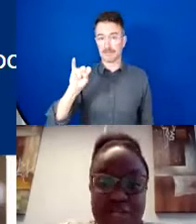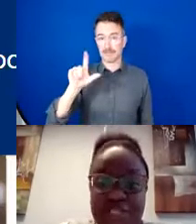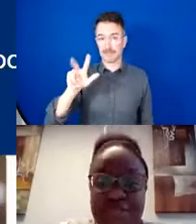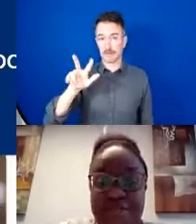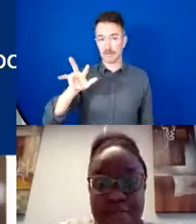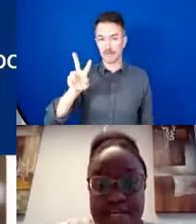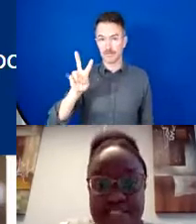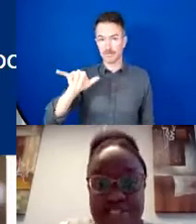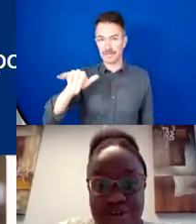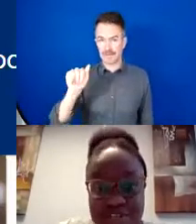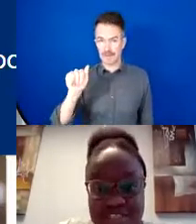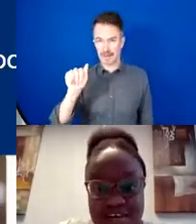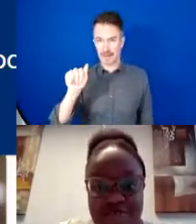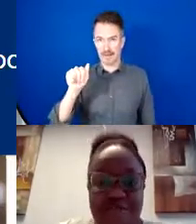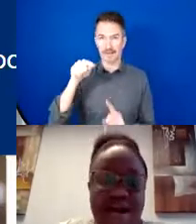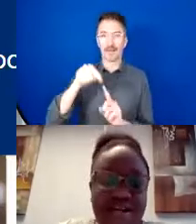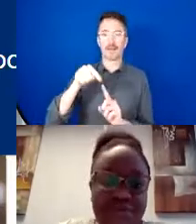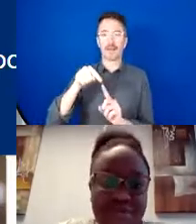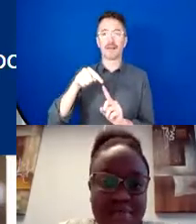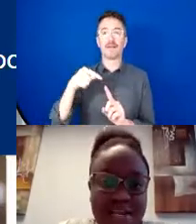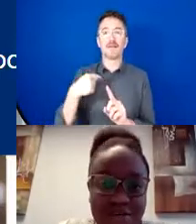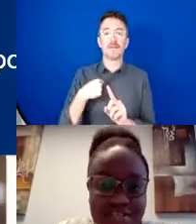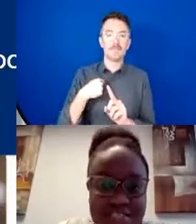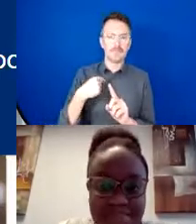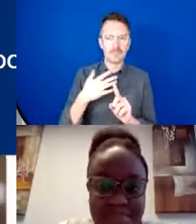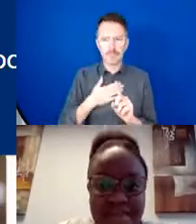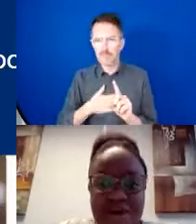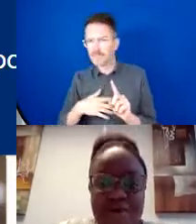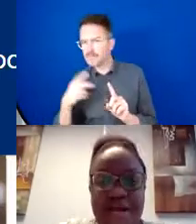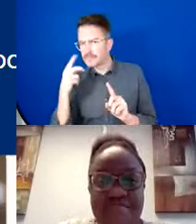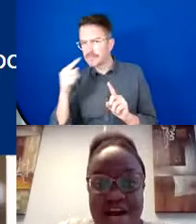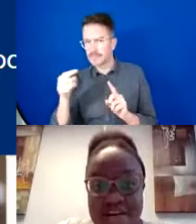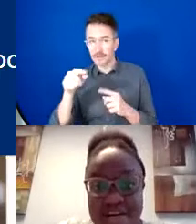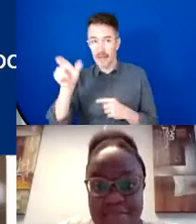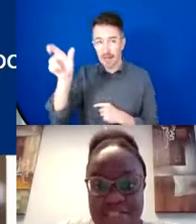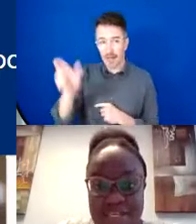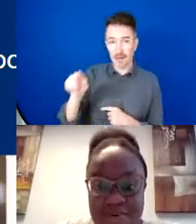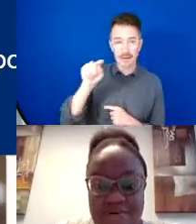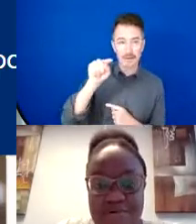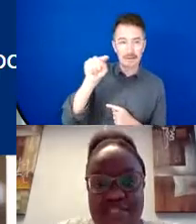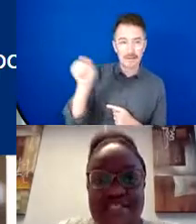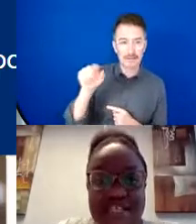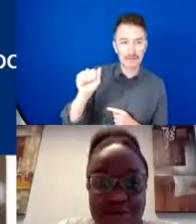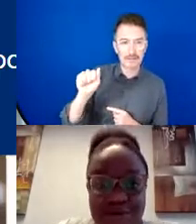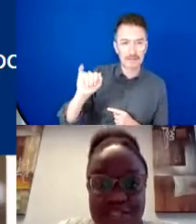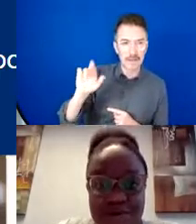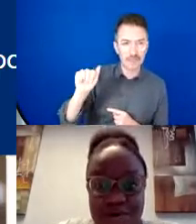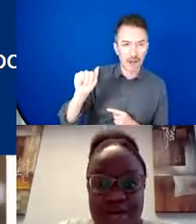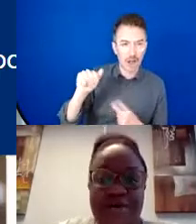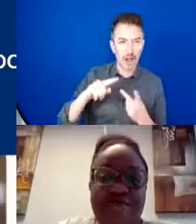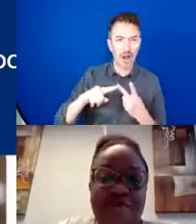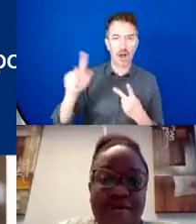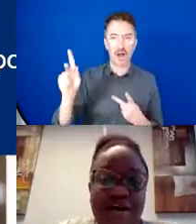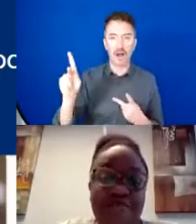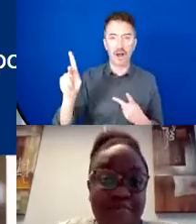our Knowledge Mobilization Officer from IREX Guatemala office. We have Karen Carbajalino, who is the COO